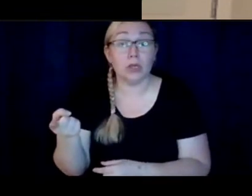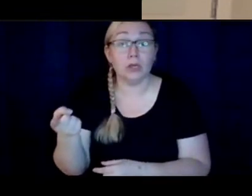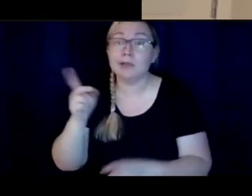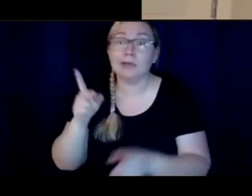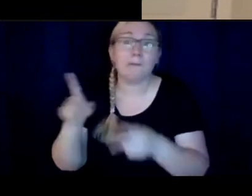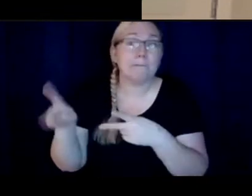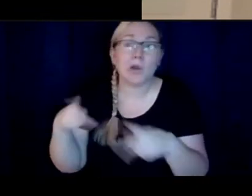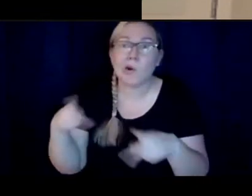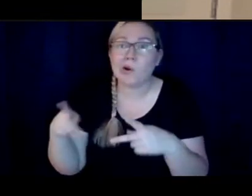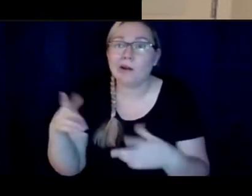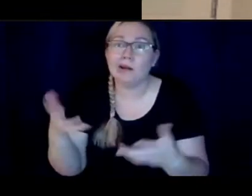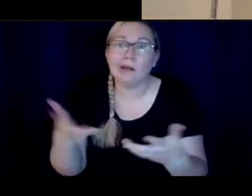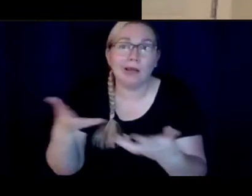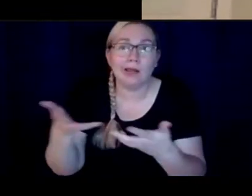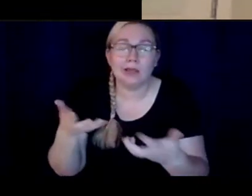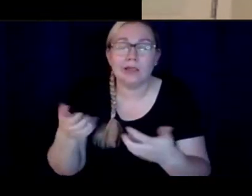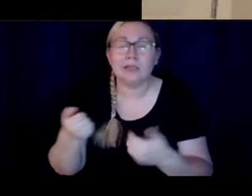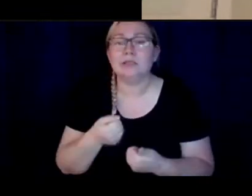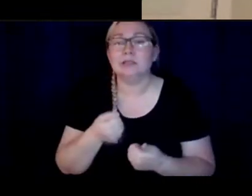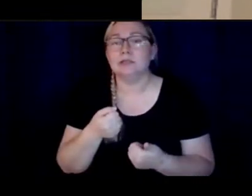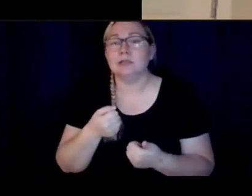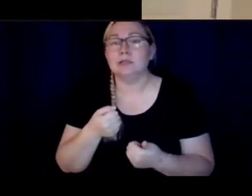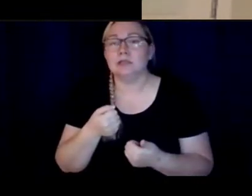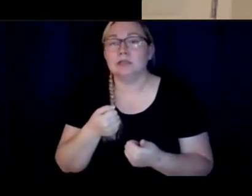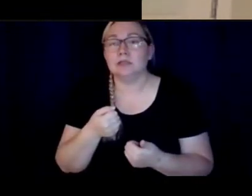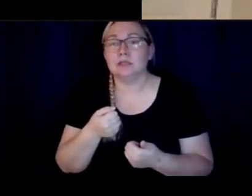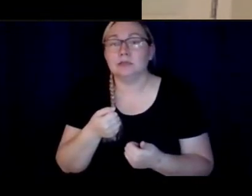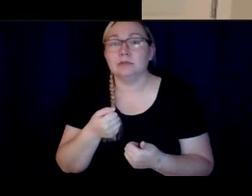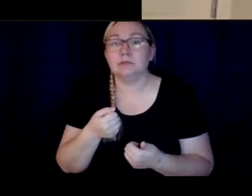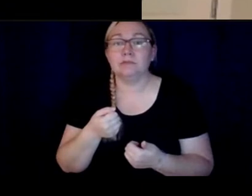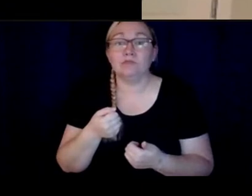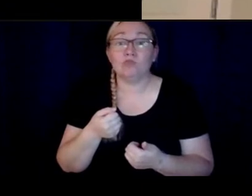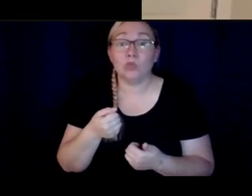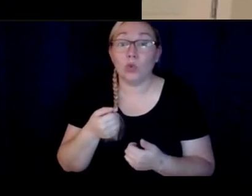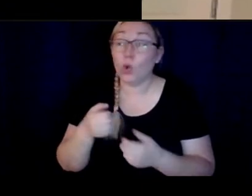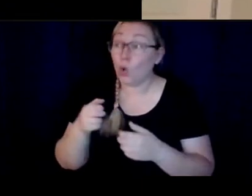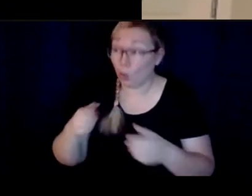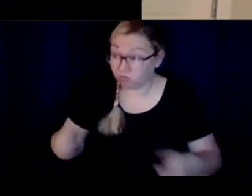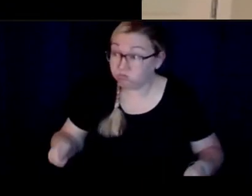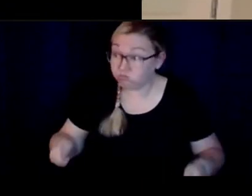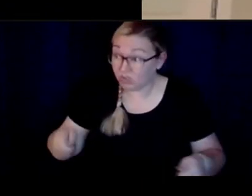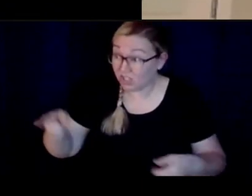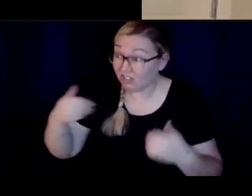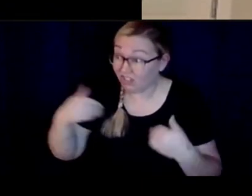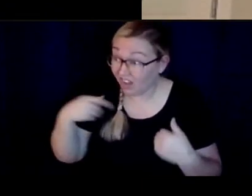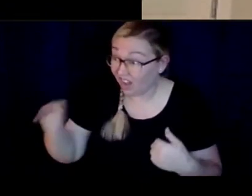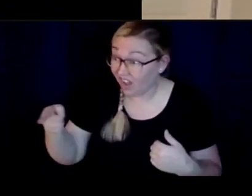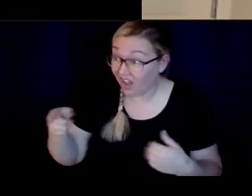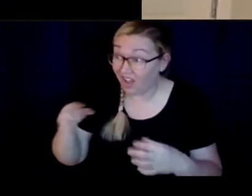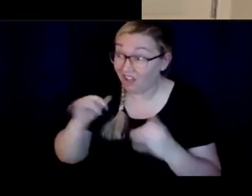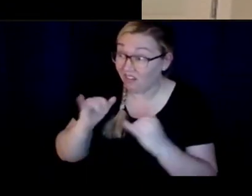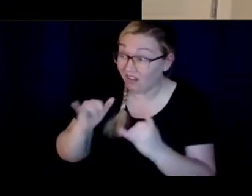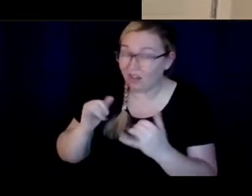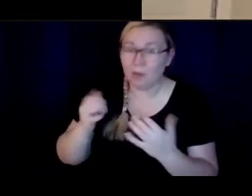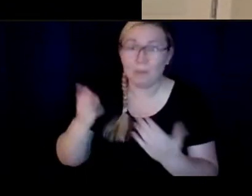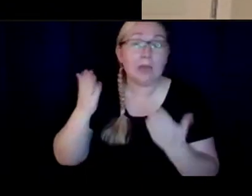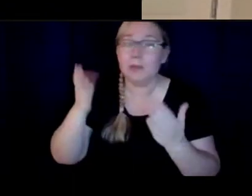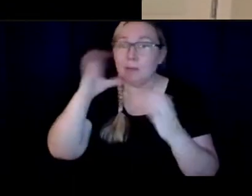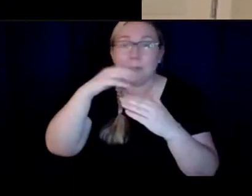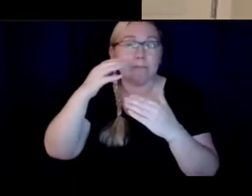party, you might kind of like, I love that chair. You love that chair? Like, sometimes as total